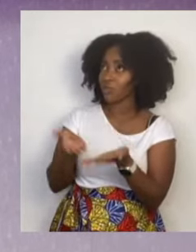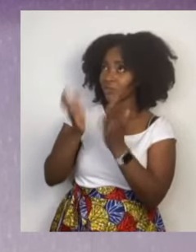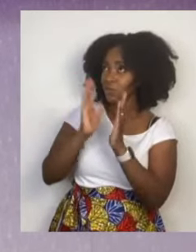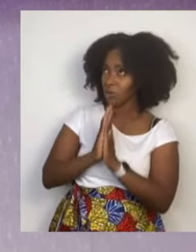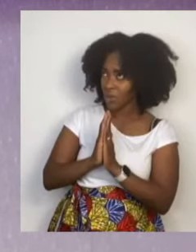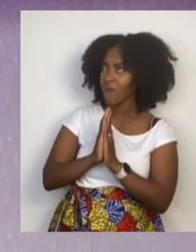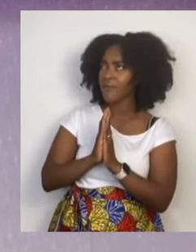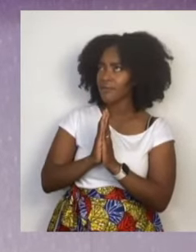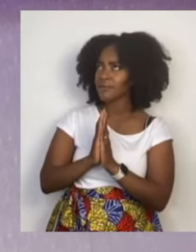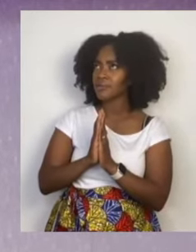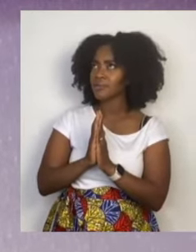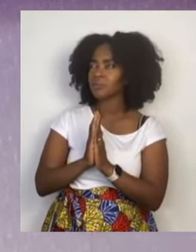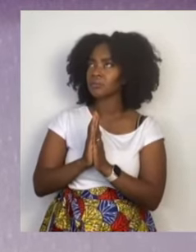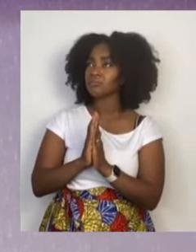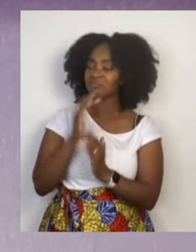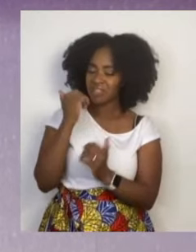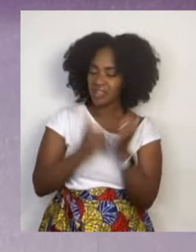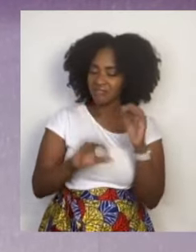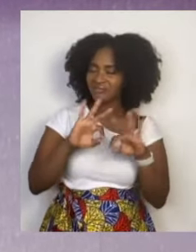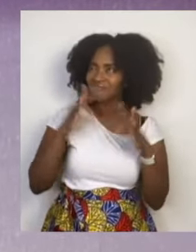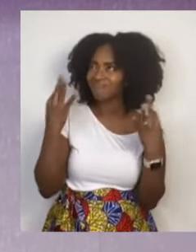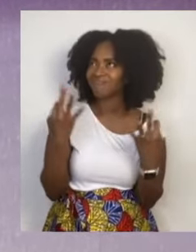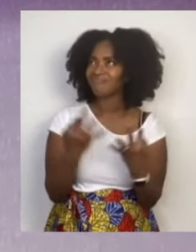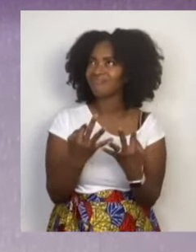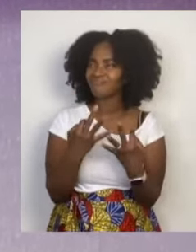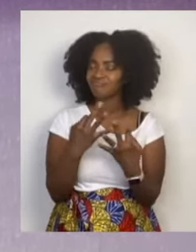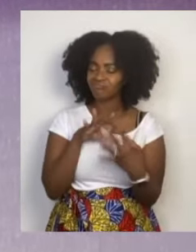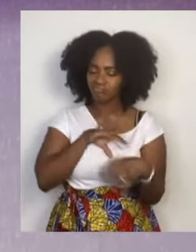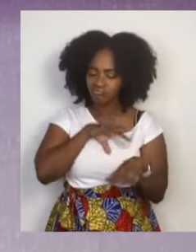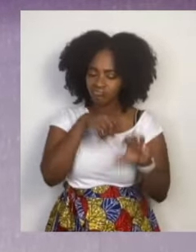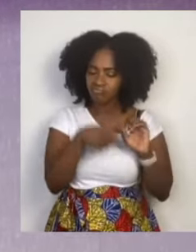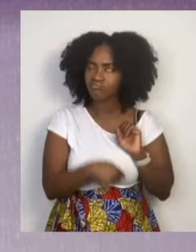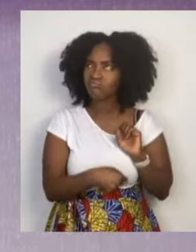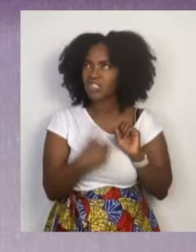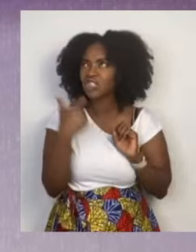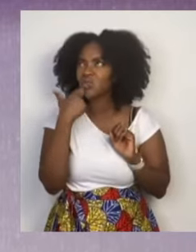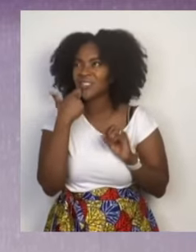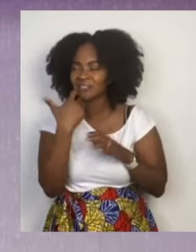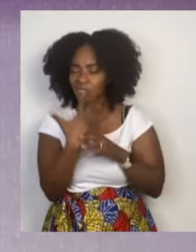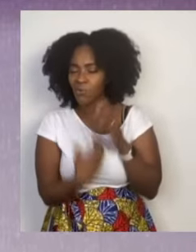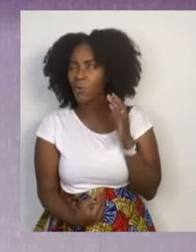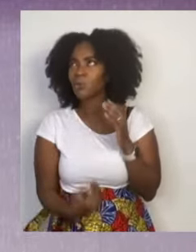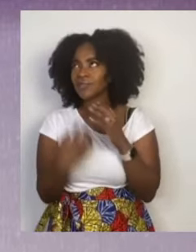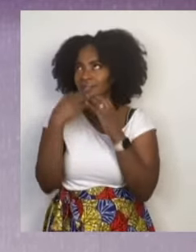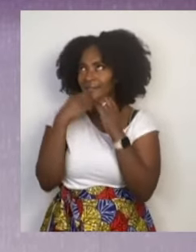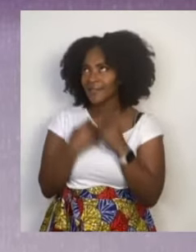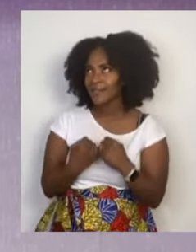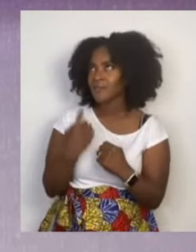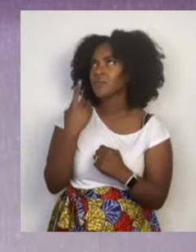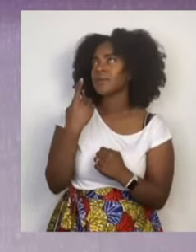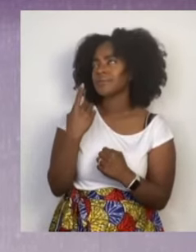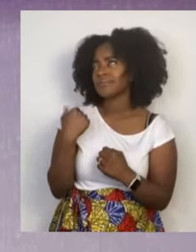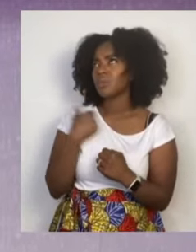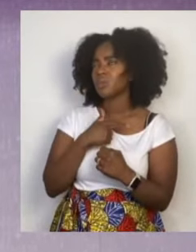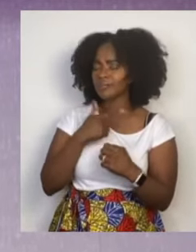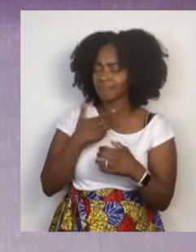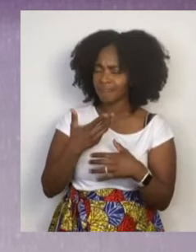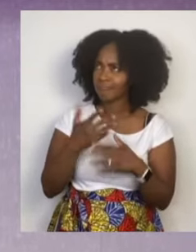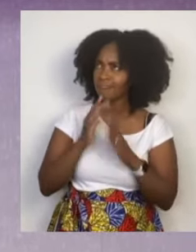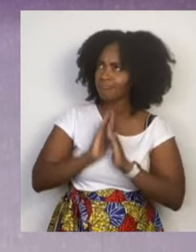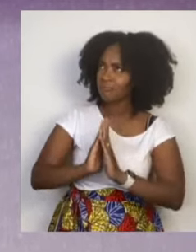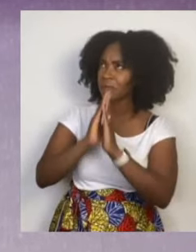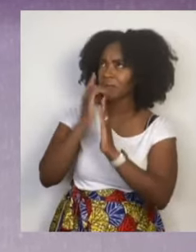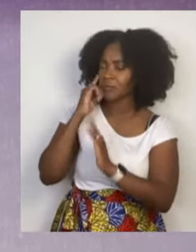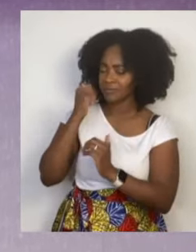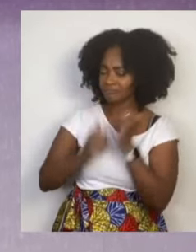is grieving the loss of a loved one. Father, we lift up every family who is hurting right now. Father, we thank you